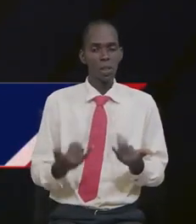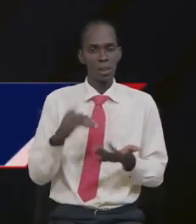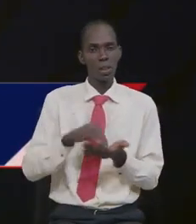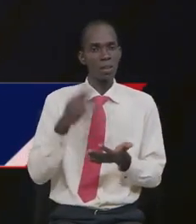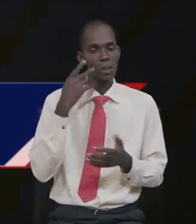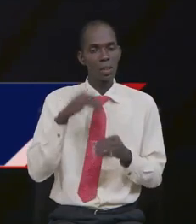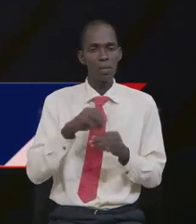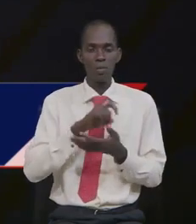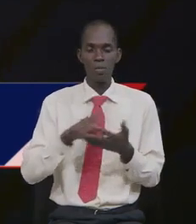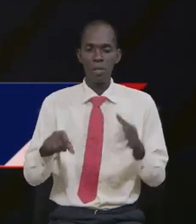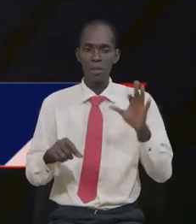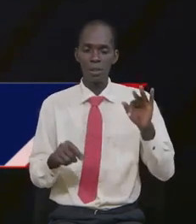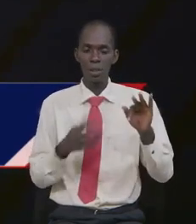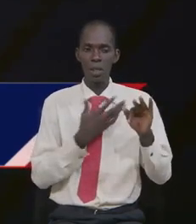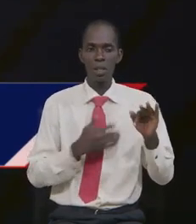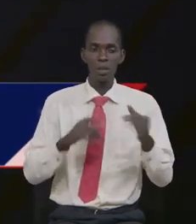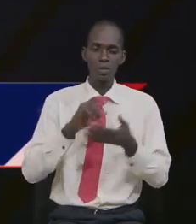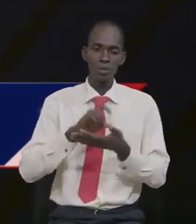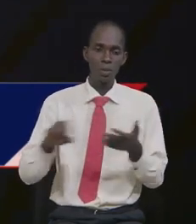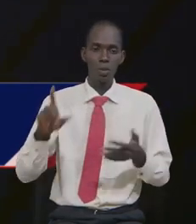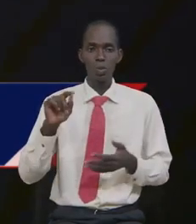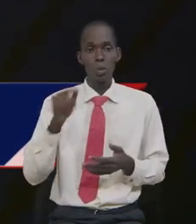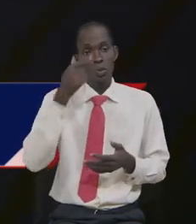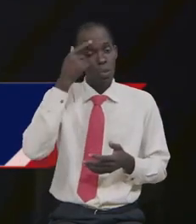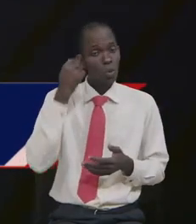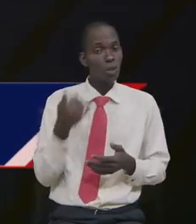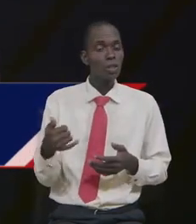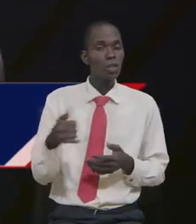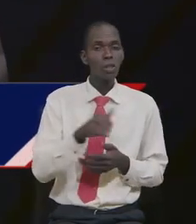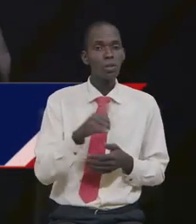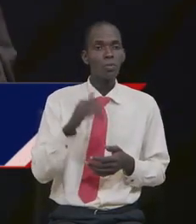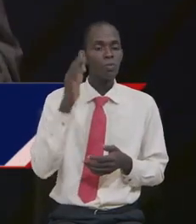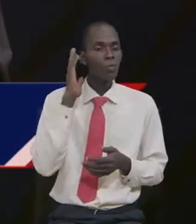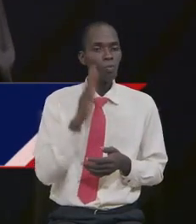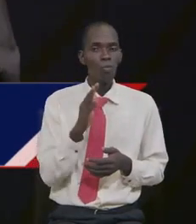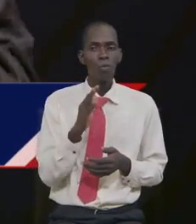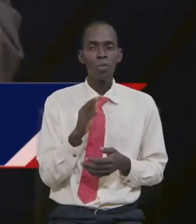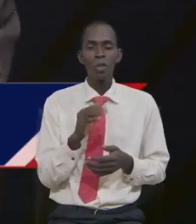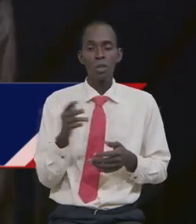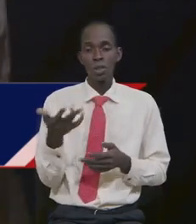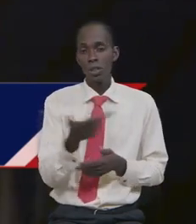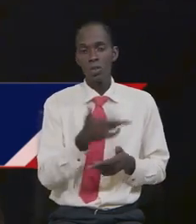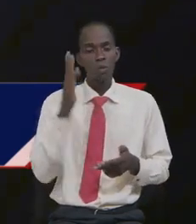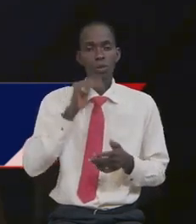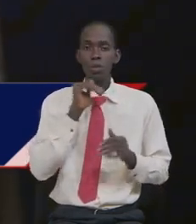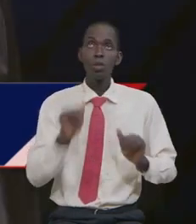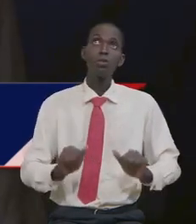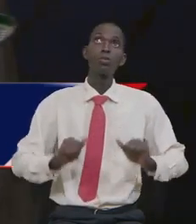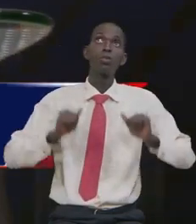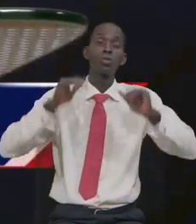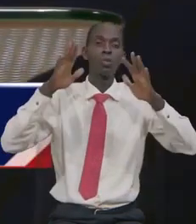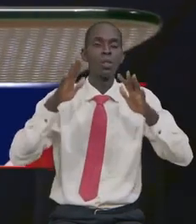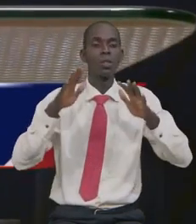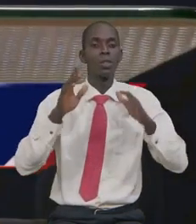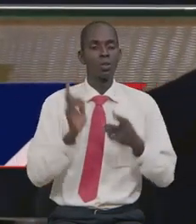and 20, because they will not submit. Nebuchadnezzar was furious now. Not only Shadrach,